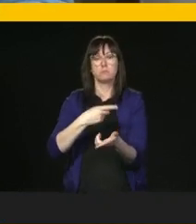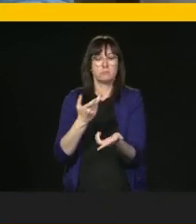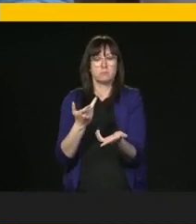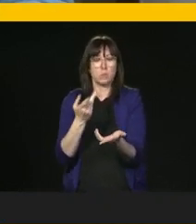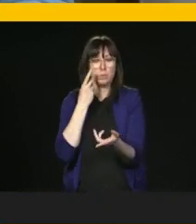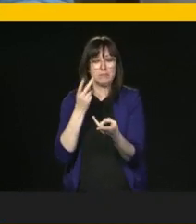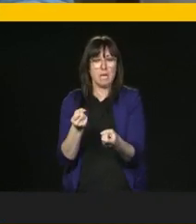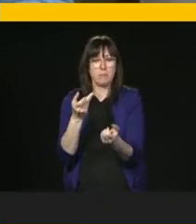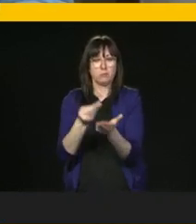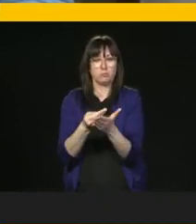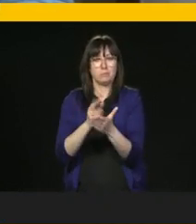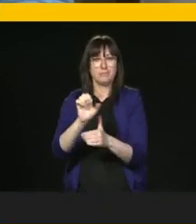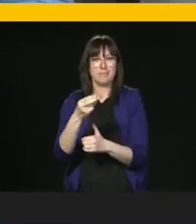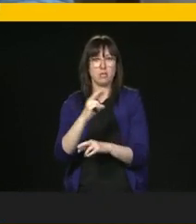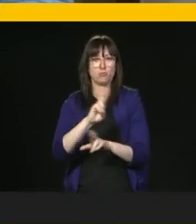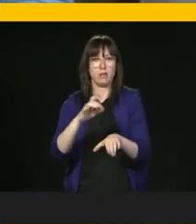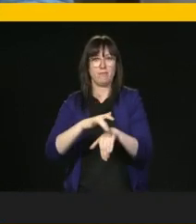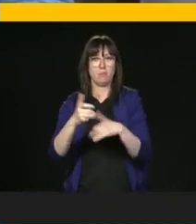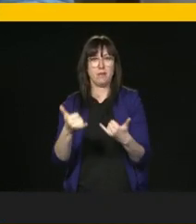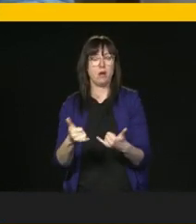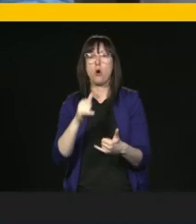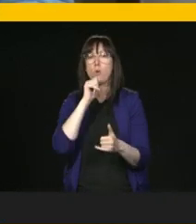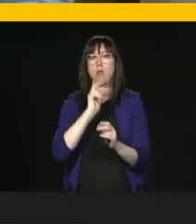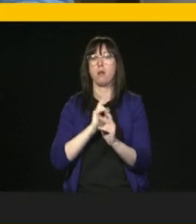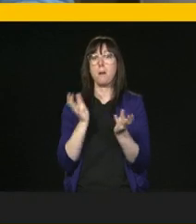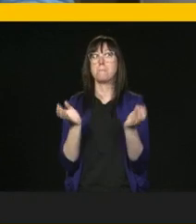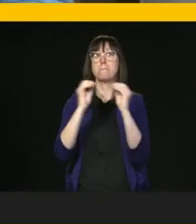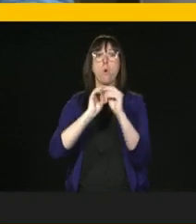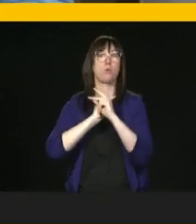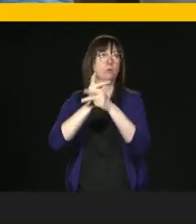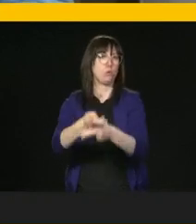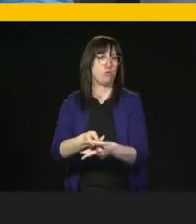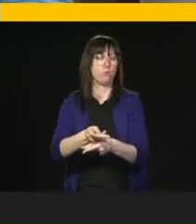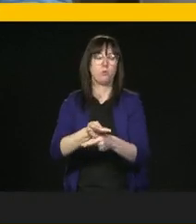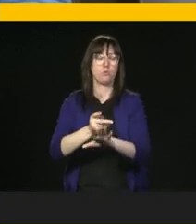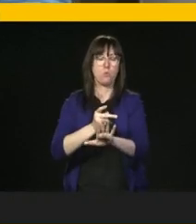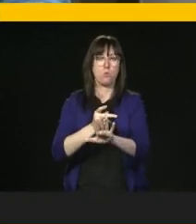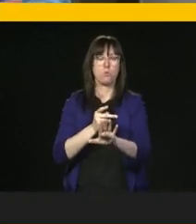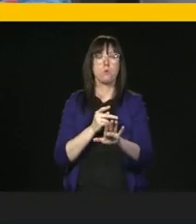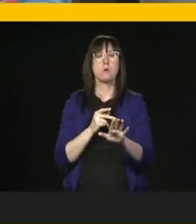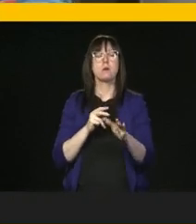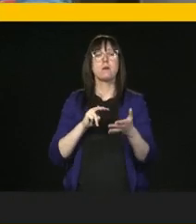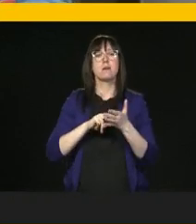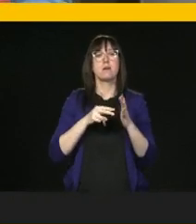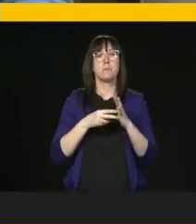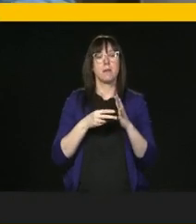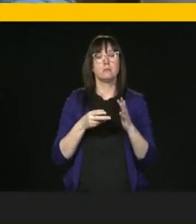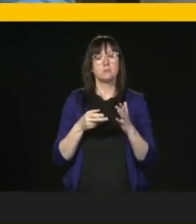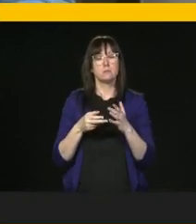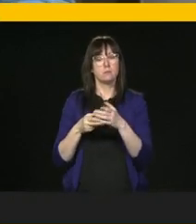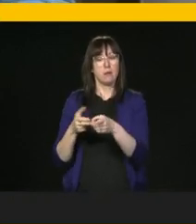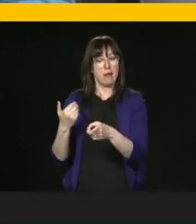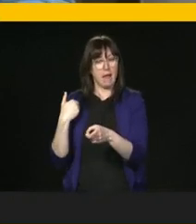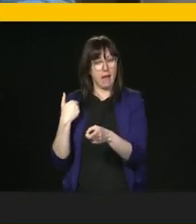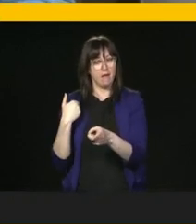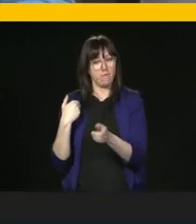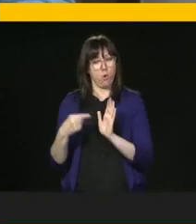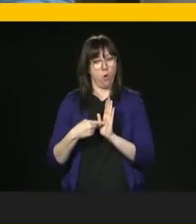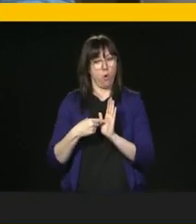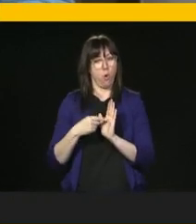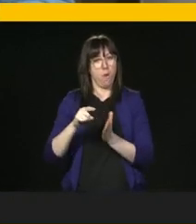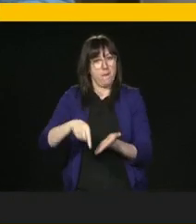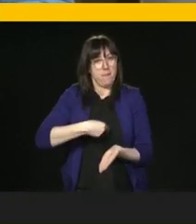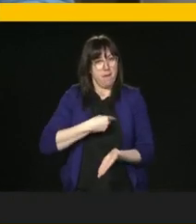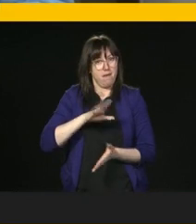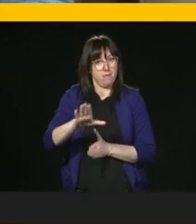extra loans. It's just a question of the fact that they have to pay their inputs as quickly as